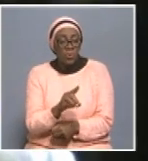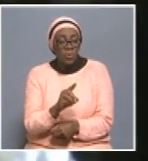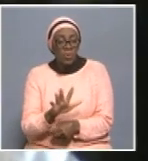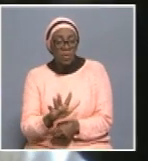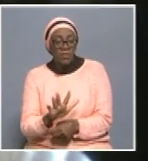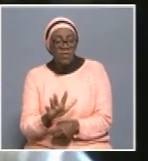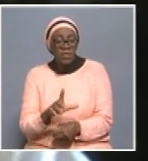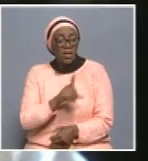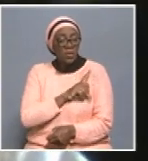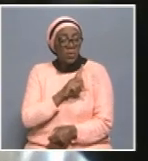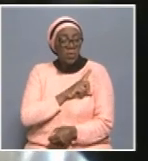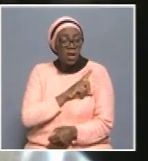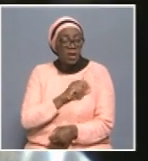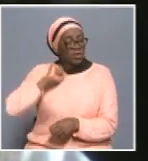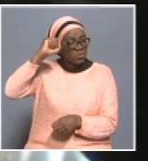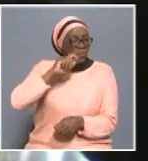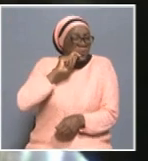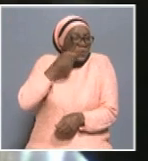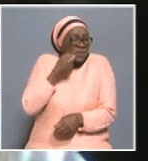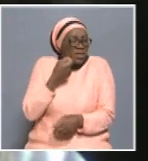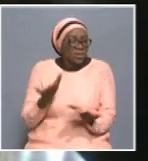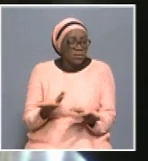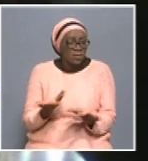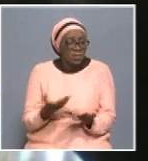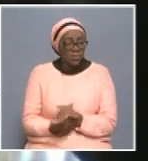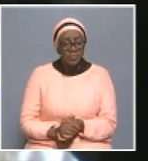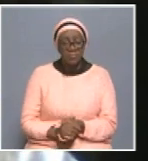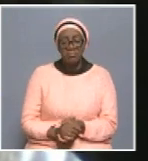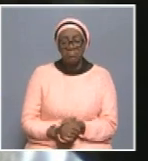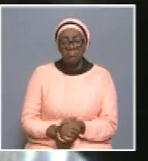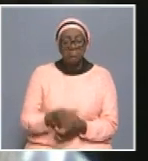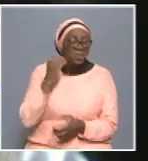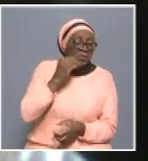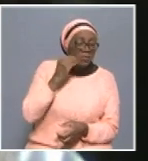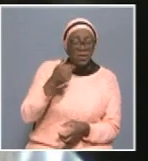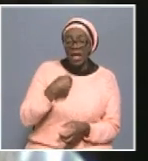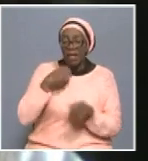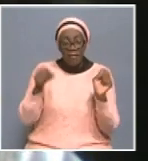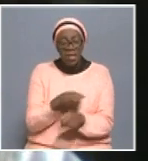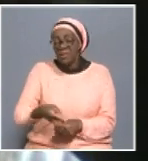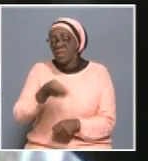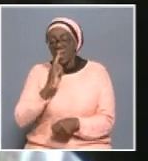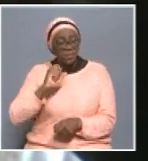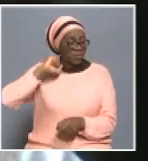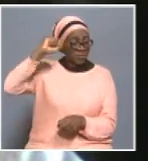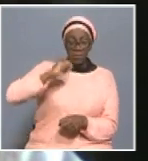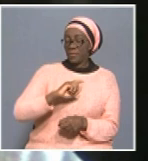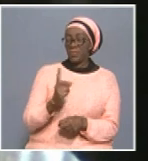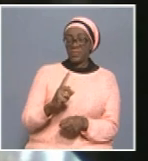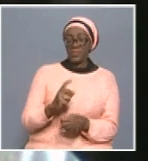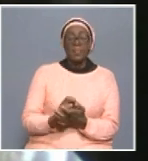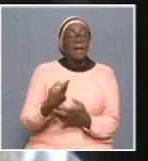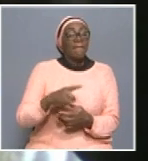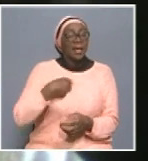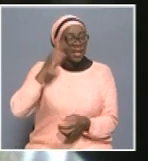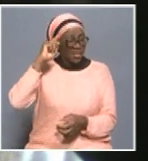Well, I cannot speak for the SWAPO party because I don't have a mandate, but because the SWAPO party is the mass movement as it prides itself to be,